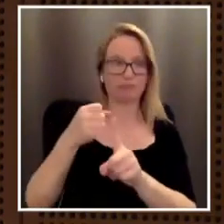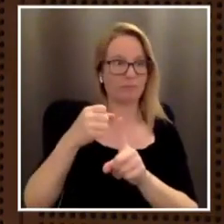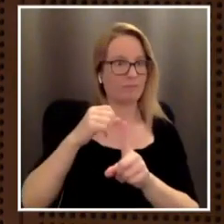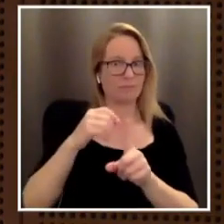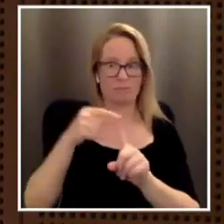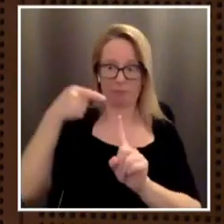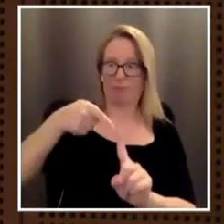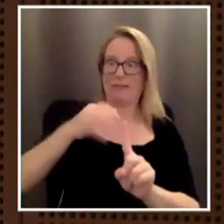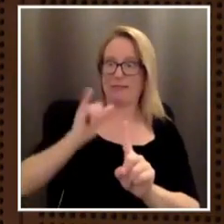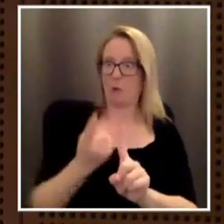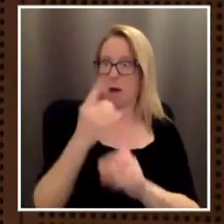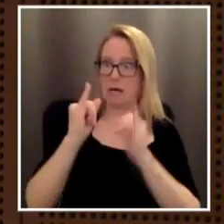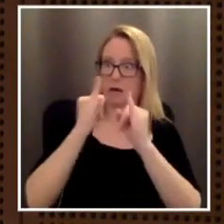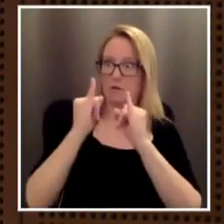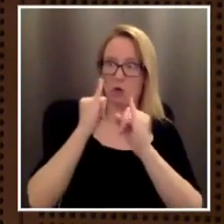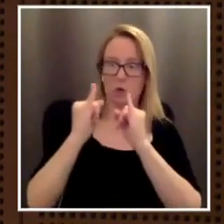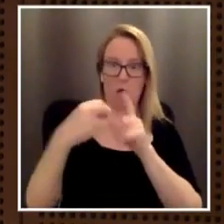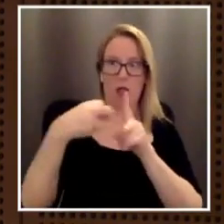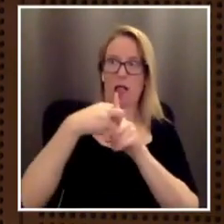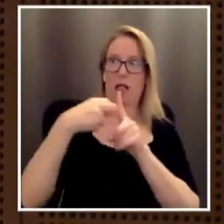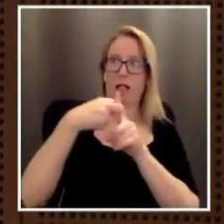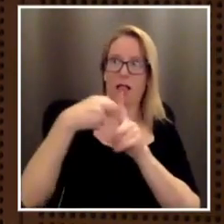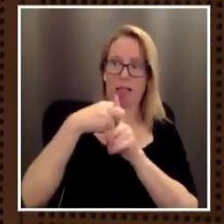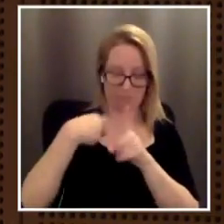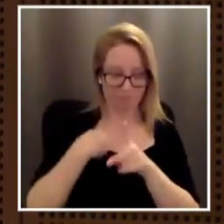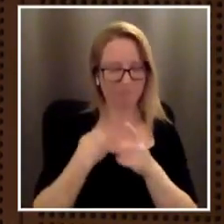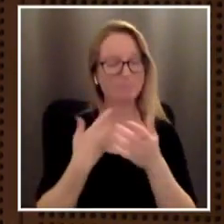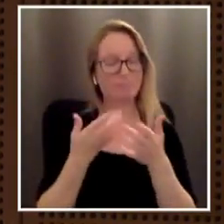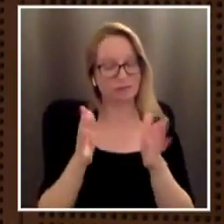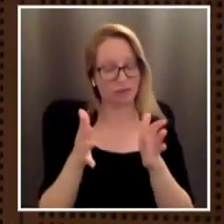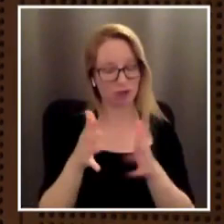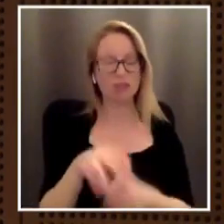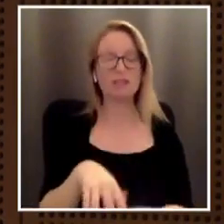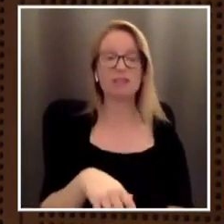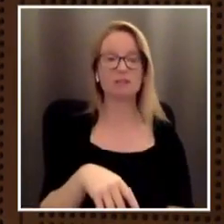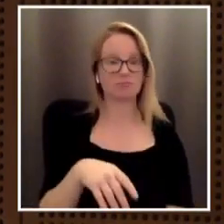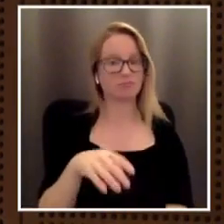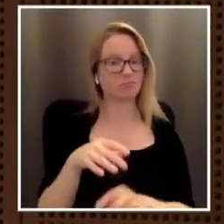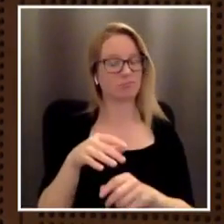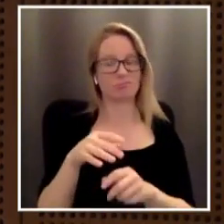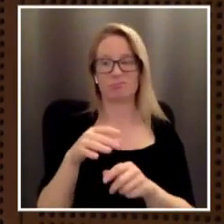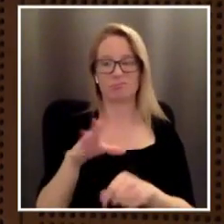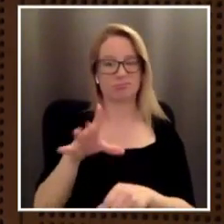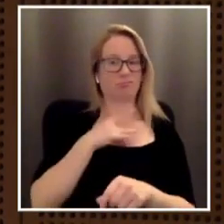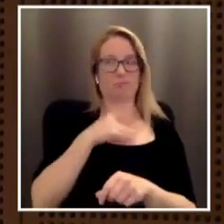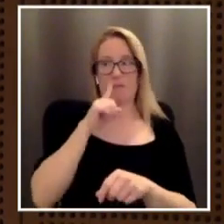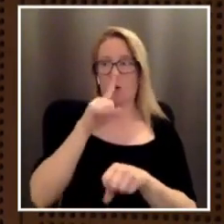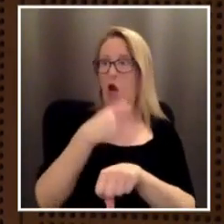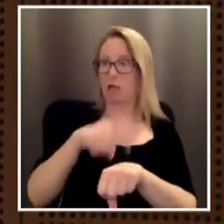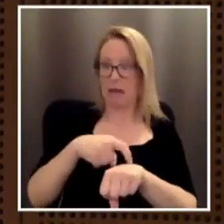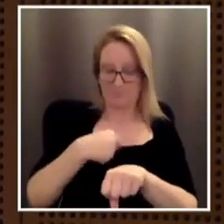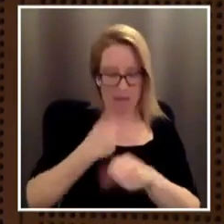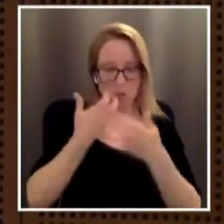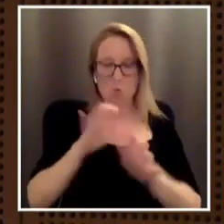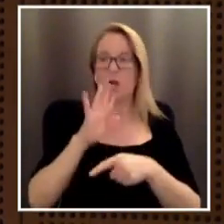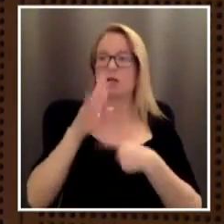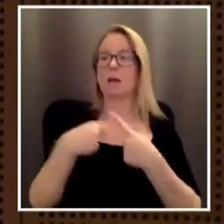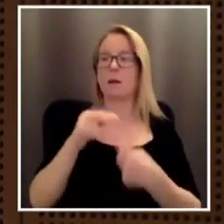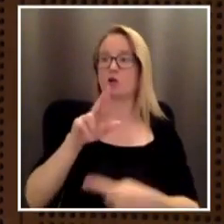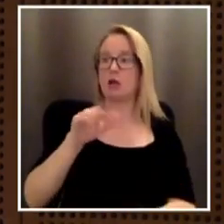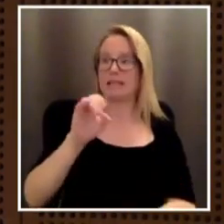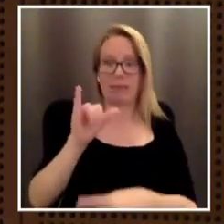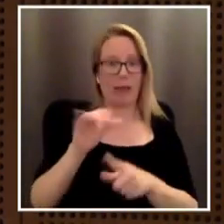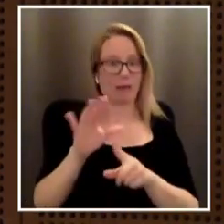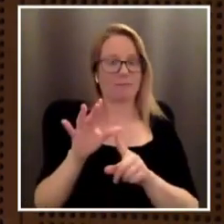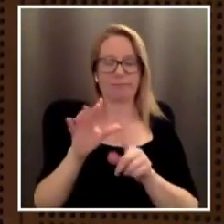about. So I did that. And it stuck for a long time that I didn't want to talk about race